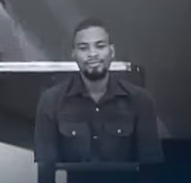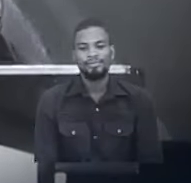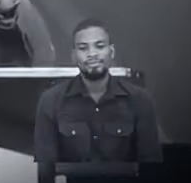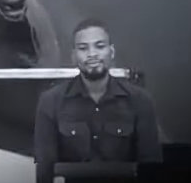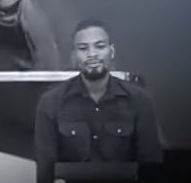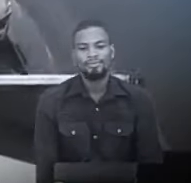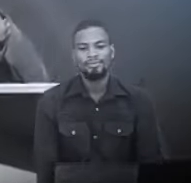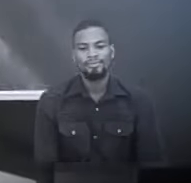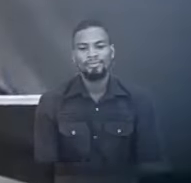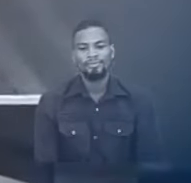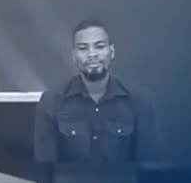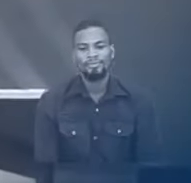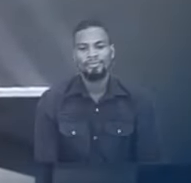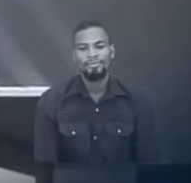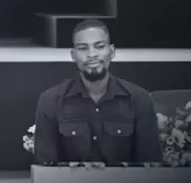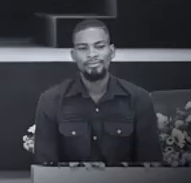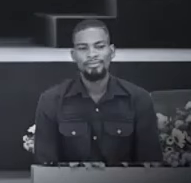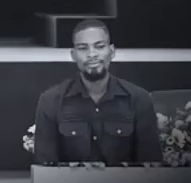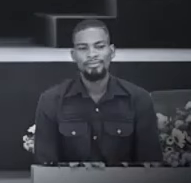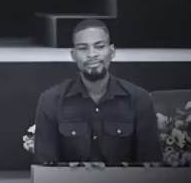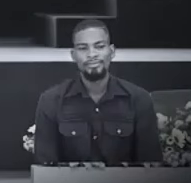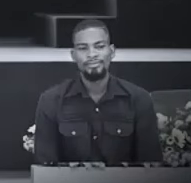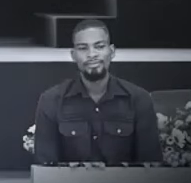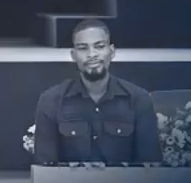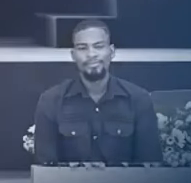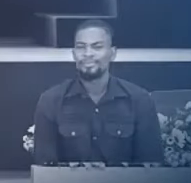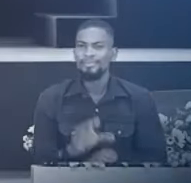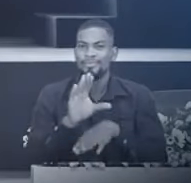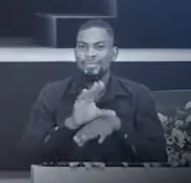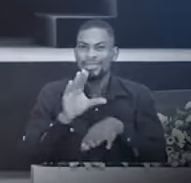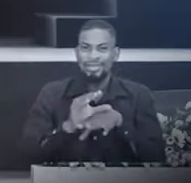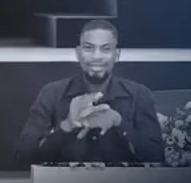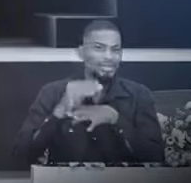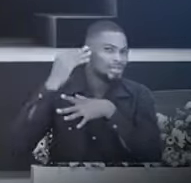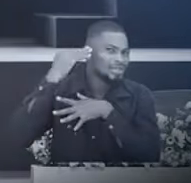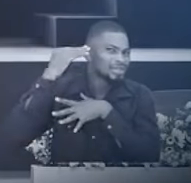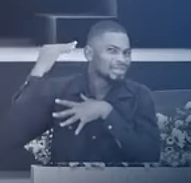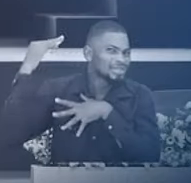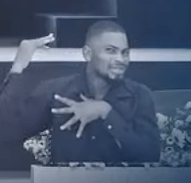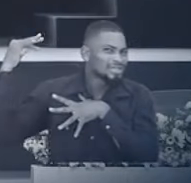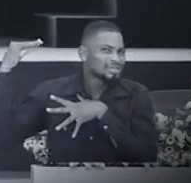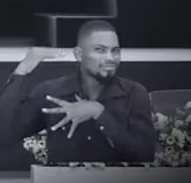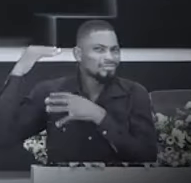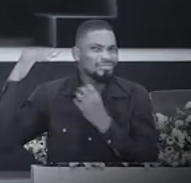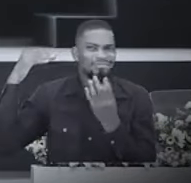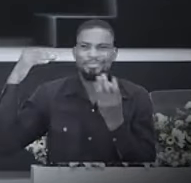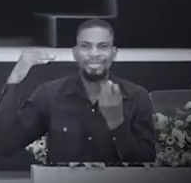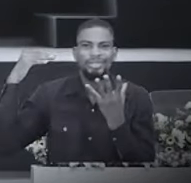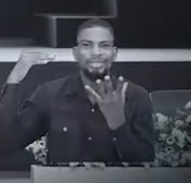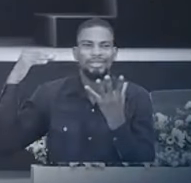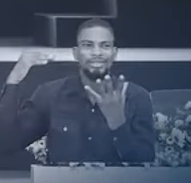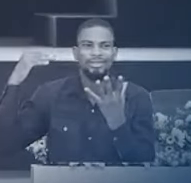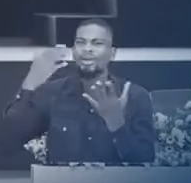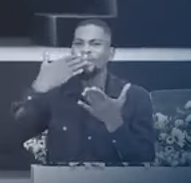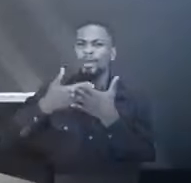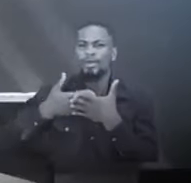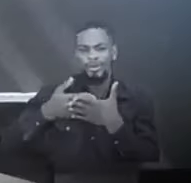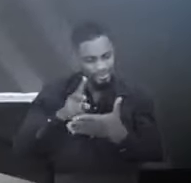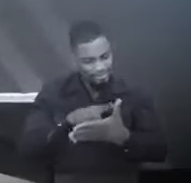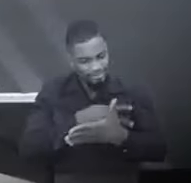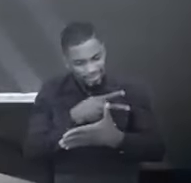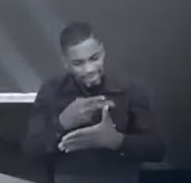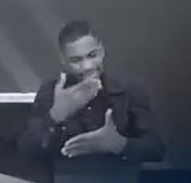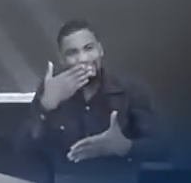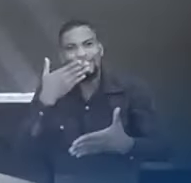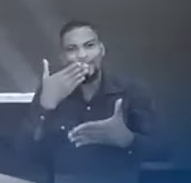have seen that the new churches make a lot of noise, and noise is good. Dancing is good.